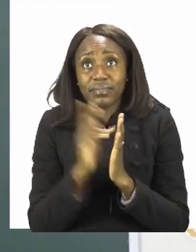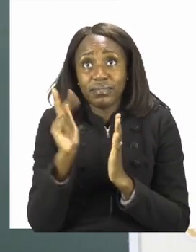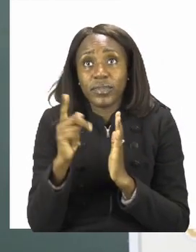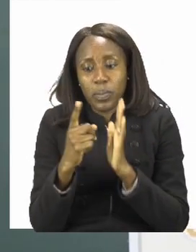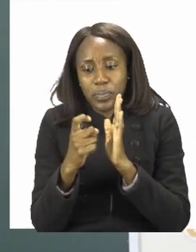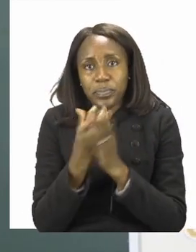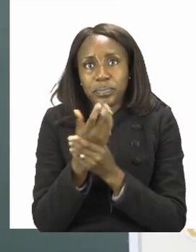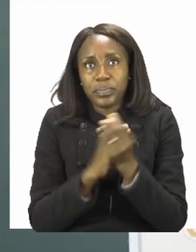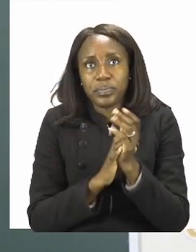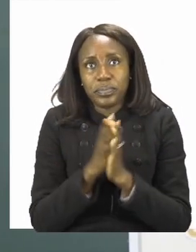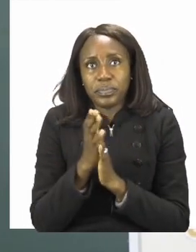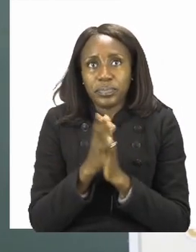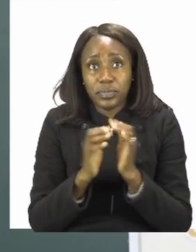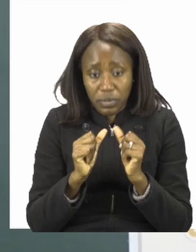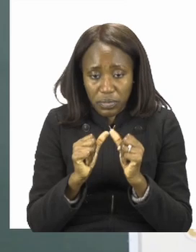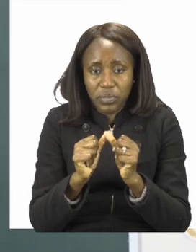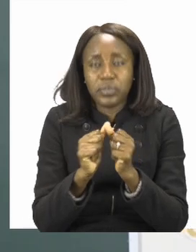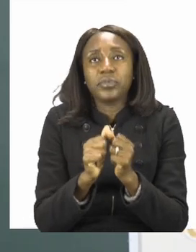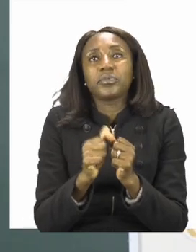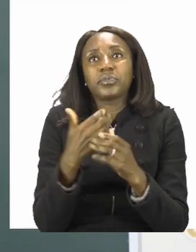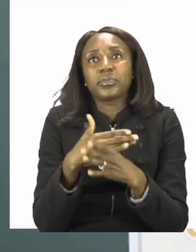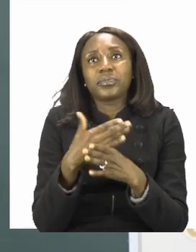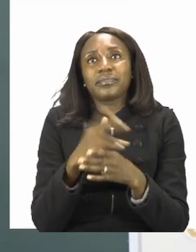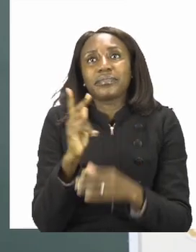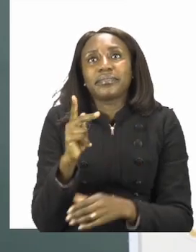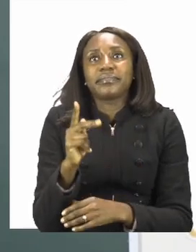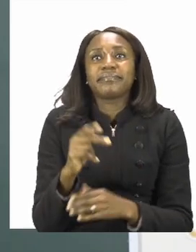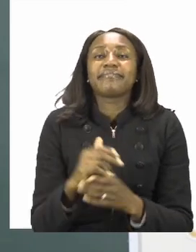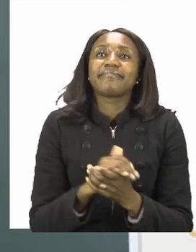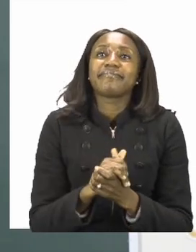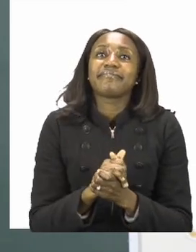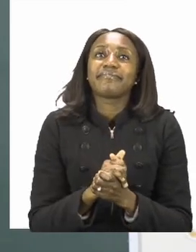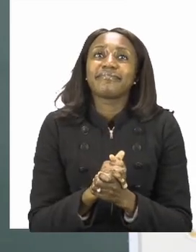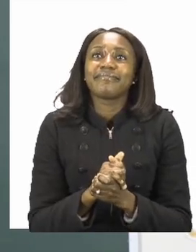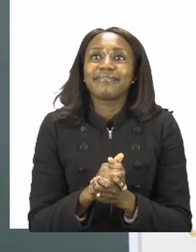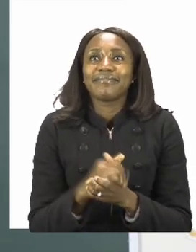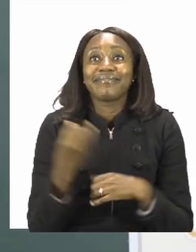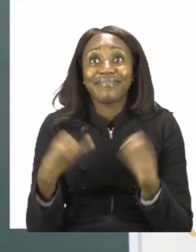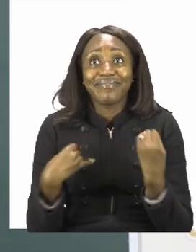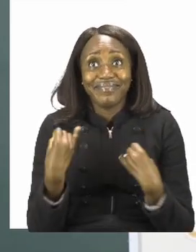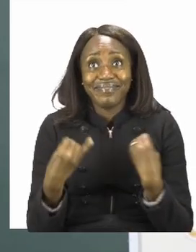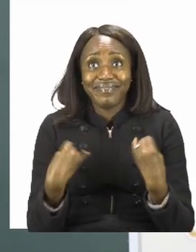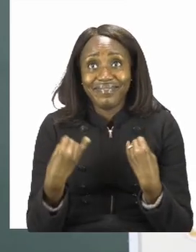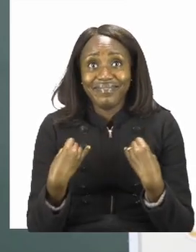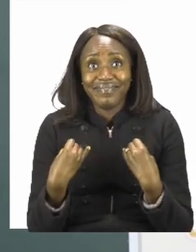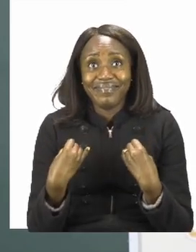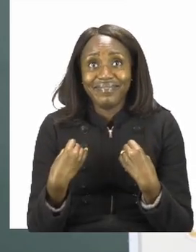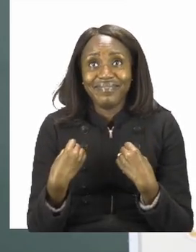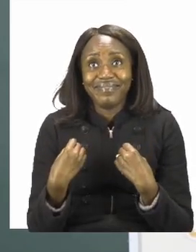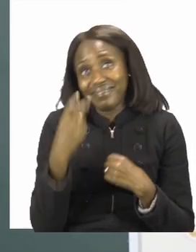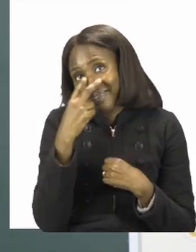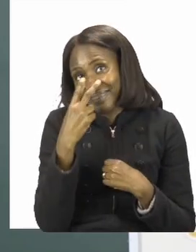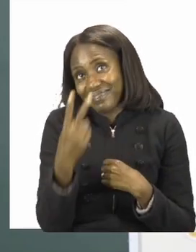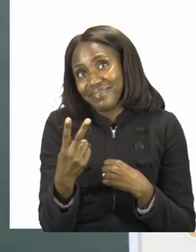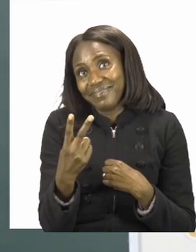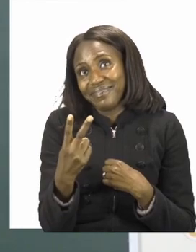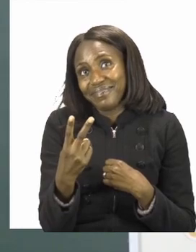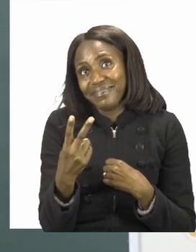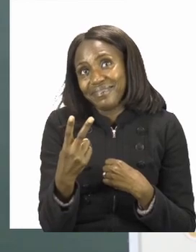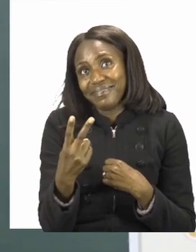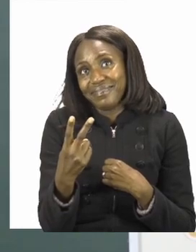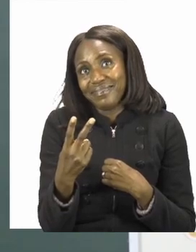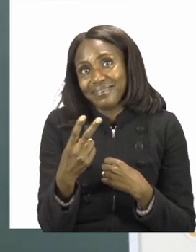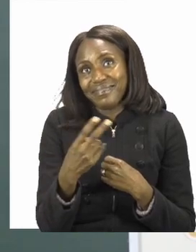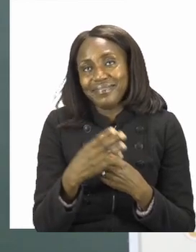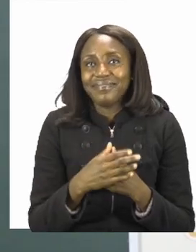can start the next part of your lessons. Have fun, like I did, and I'll see you soon after the